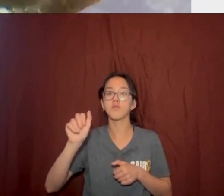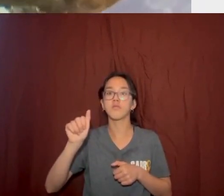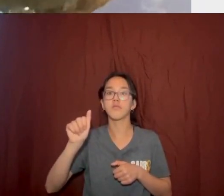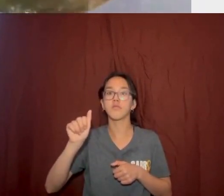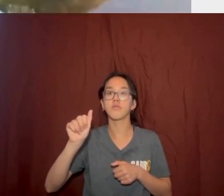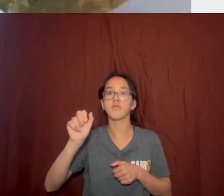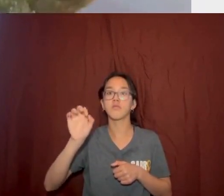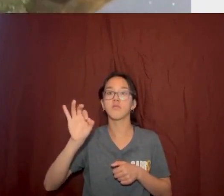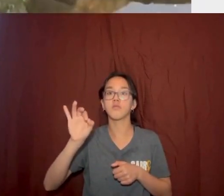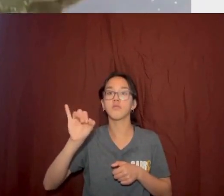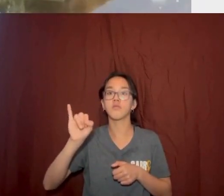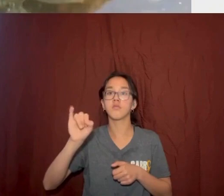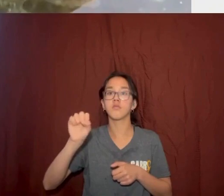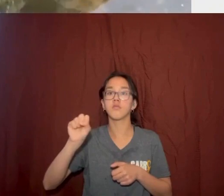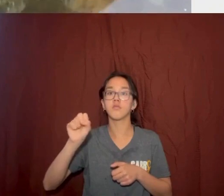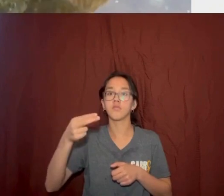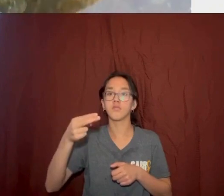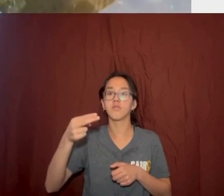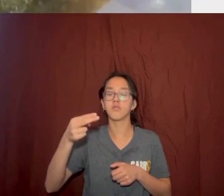the zebrafish.